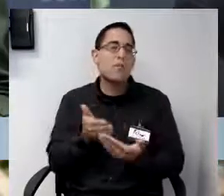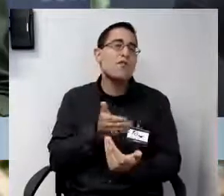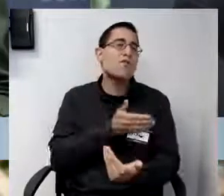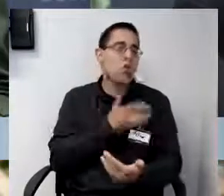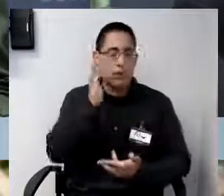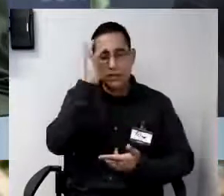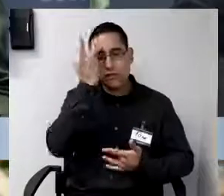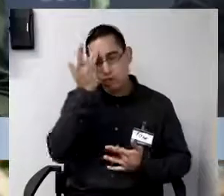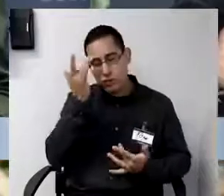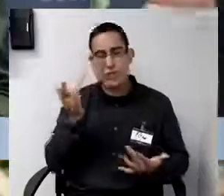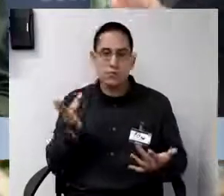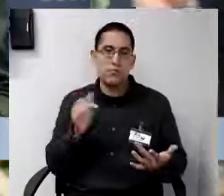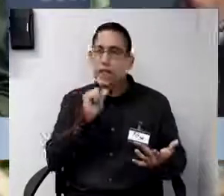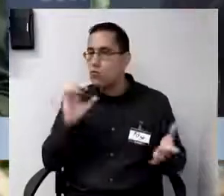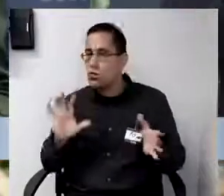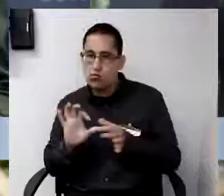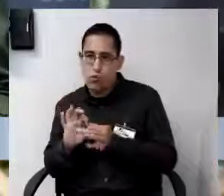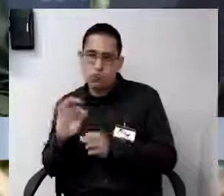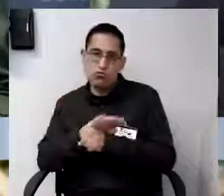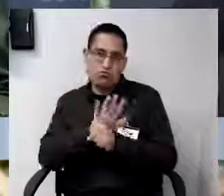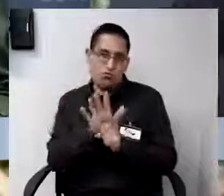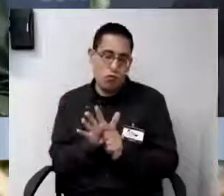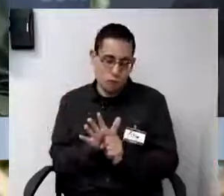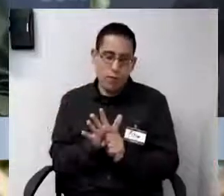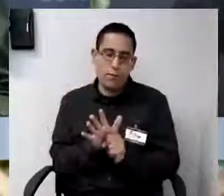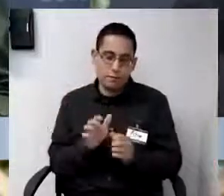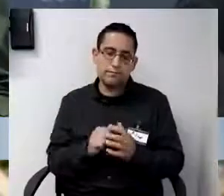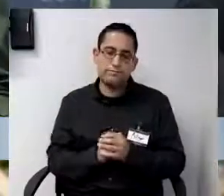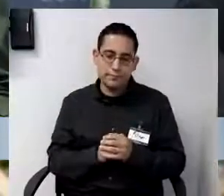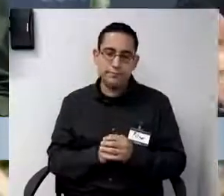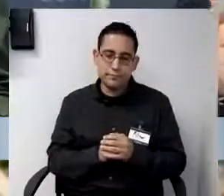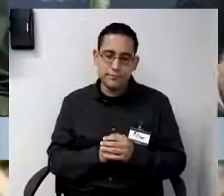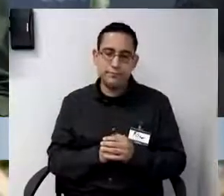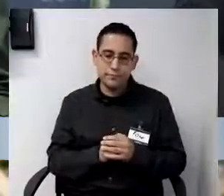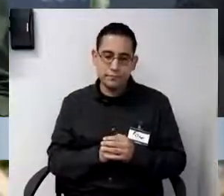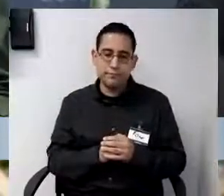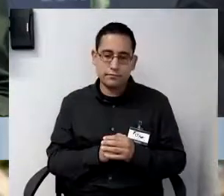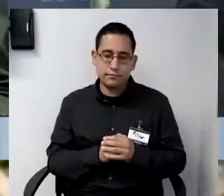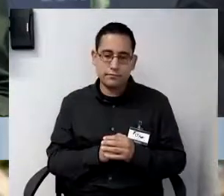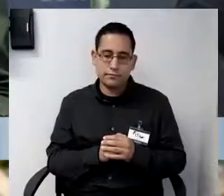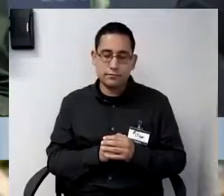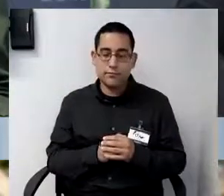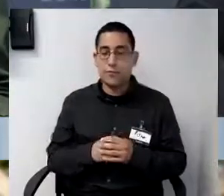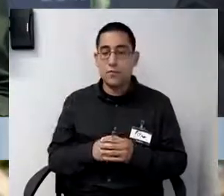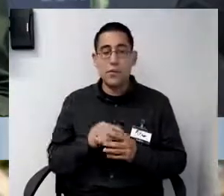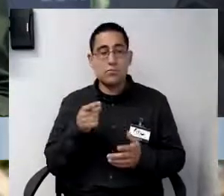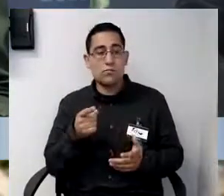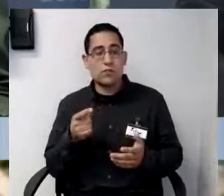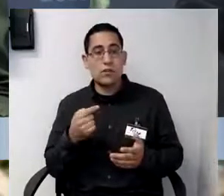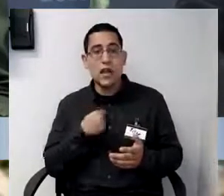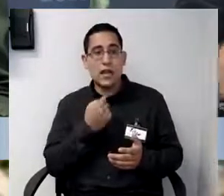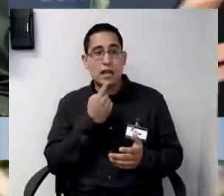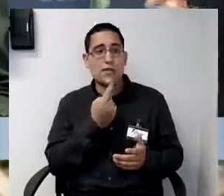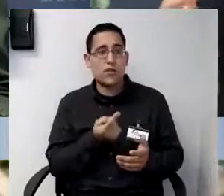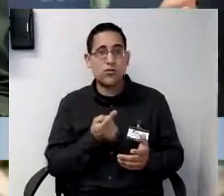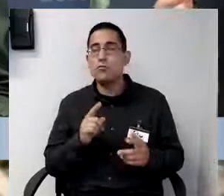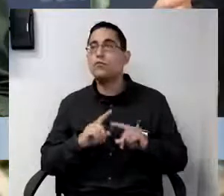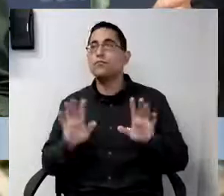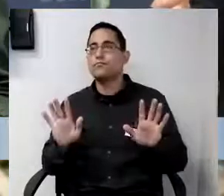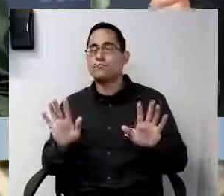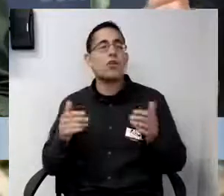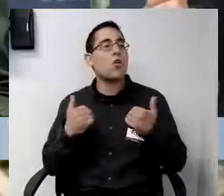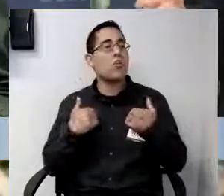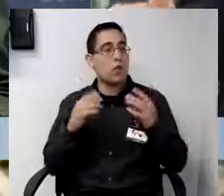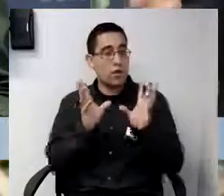comorbidities. I mentioned that we will, in fact, I just had a meeting a couple days ago. A group of us